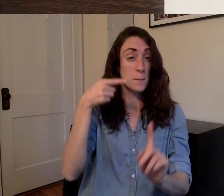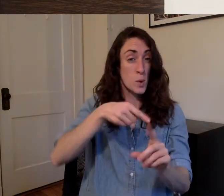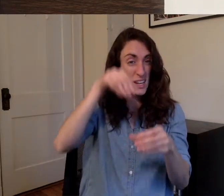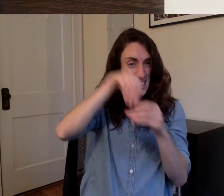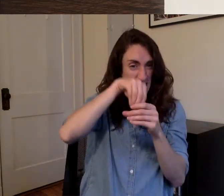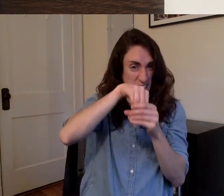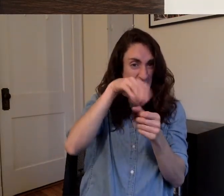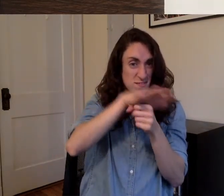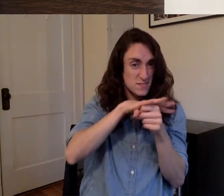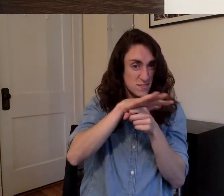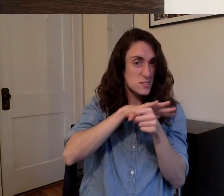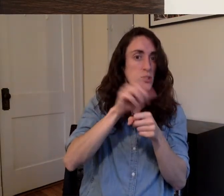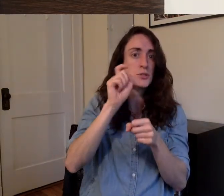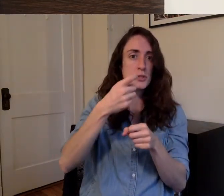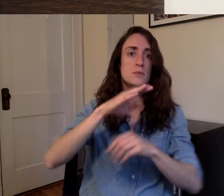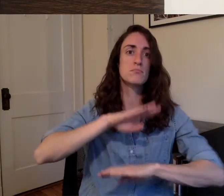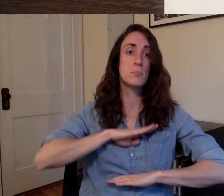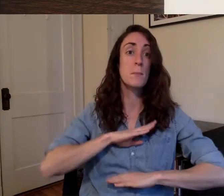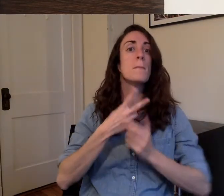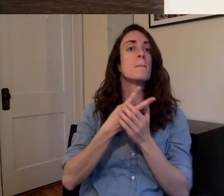blue and the pink inequalities.